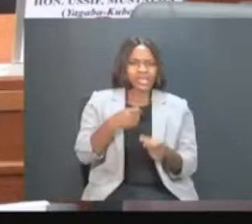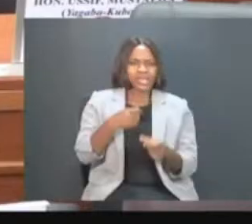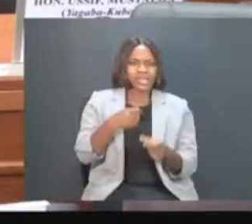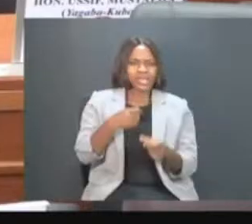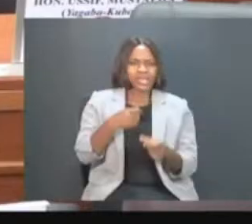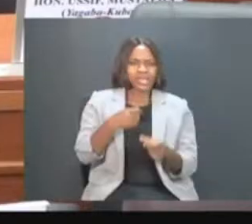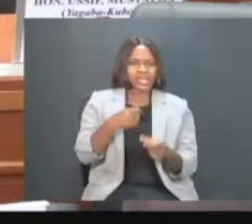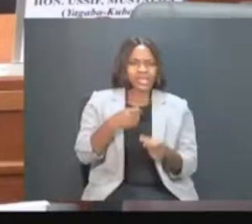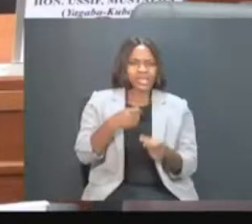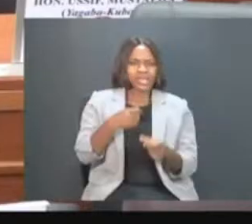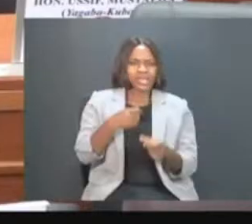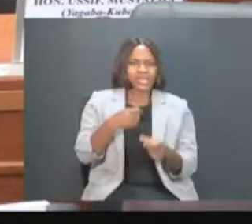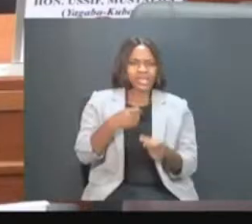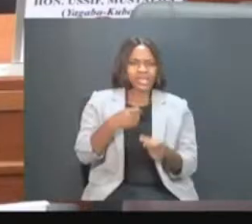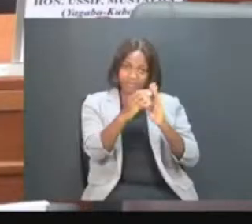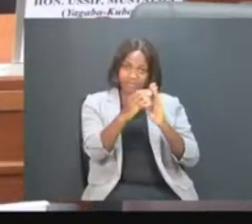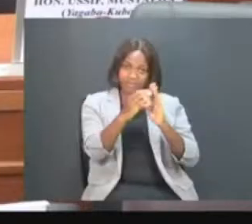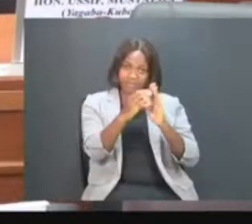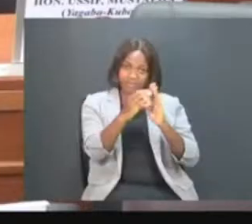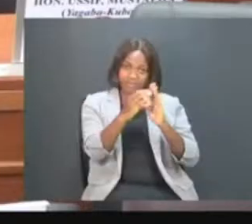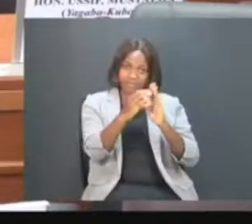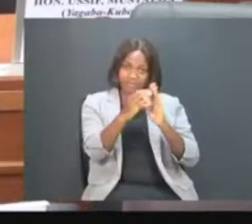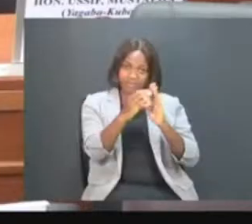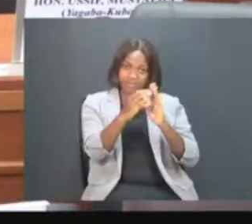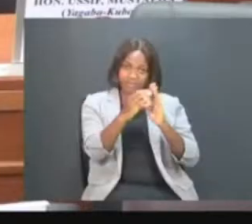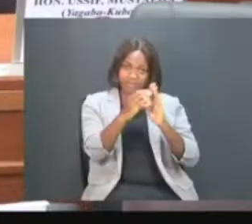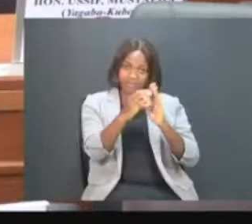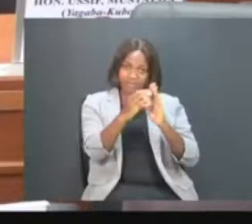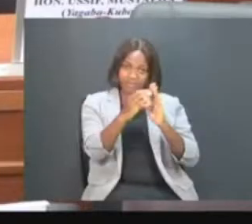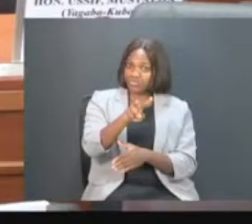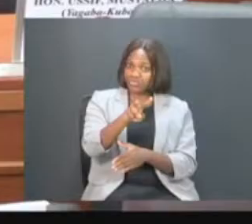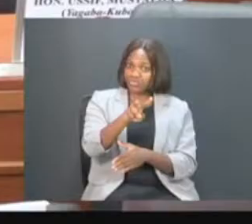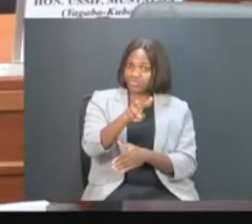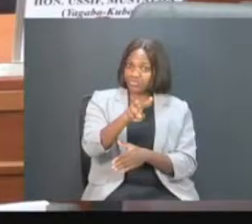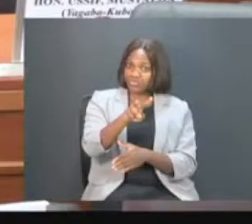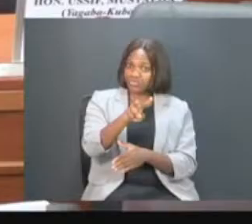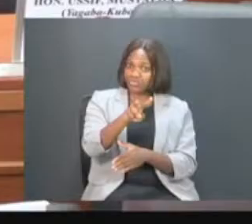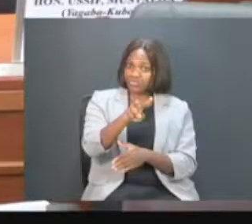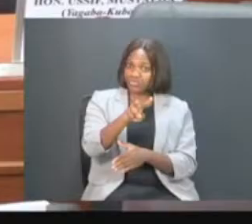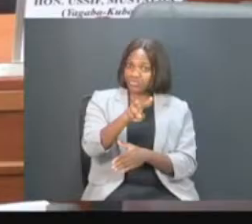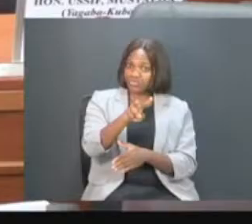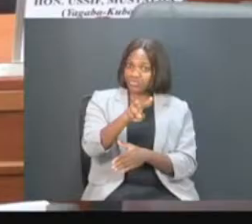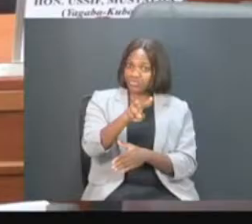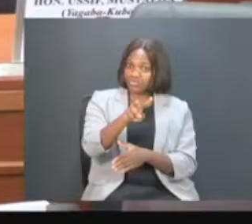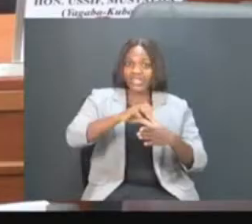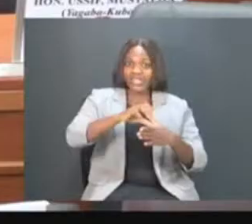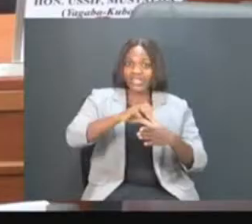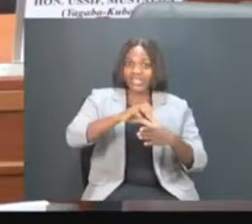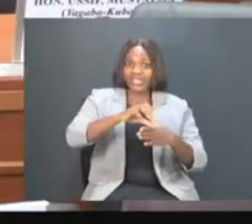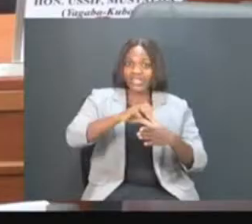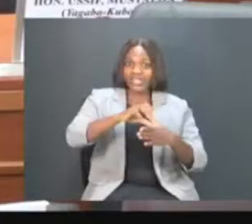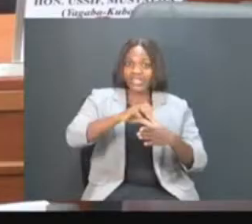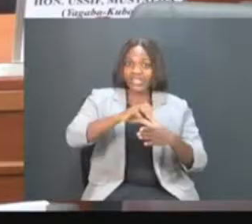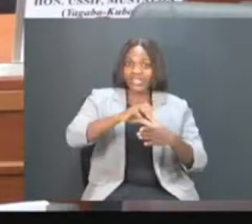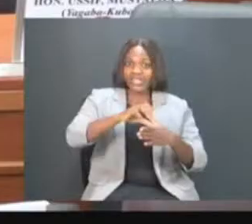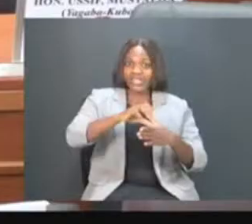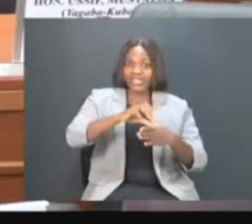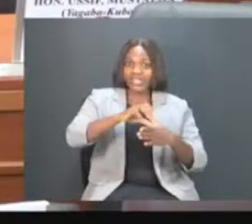paragraph 4, page 2 of the memo to this bill. Mr. Speaker, line 8